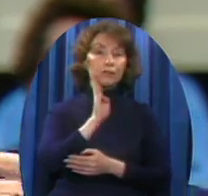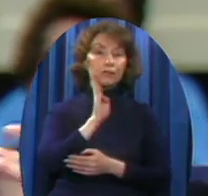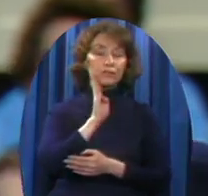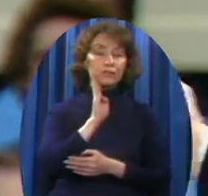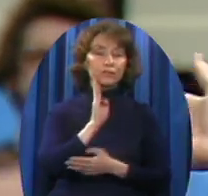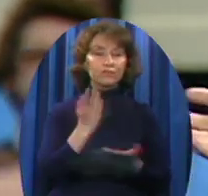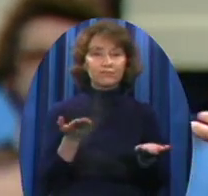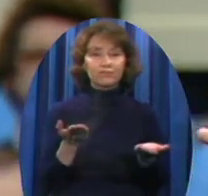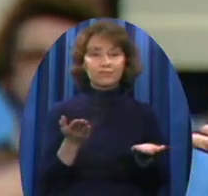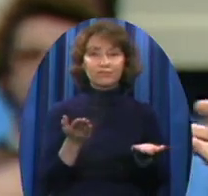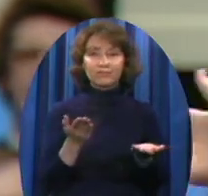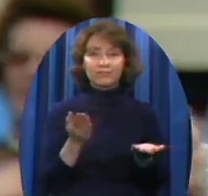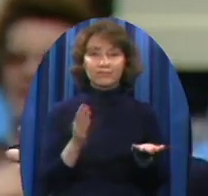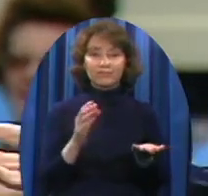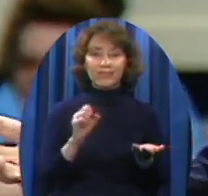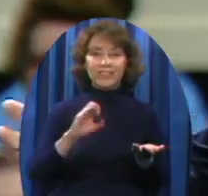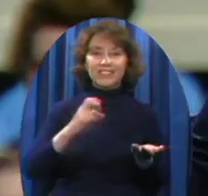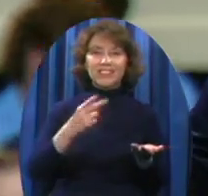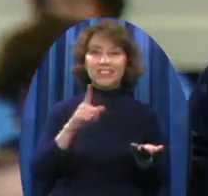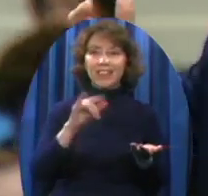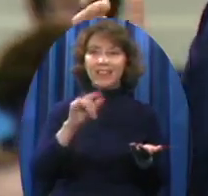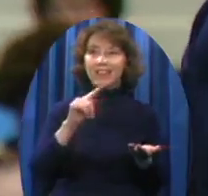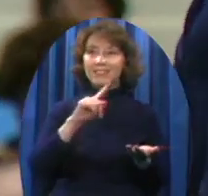What's some of the names, Don?